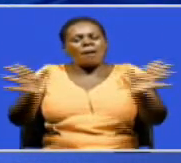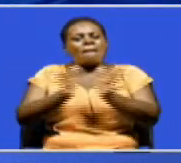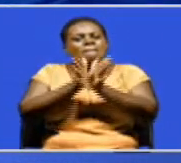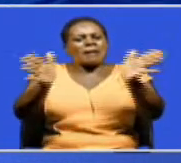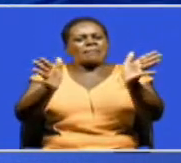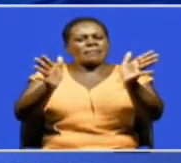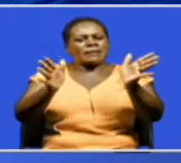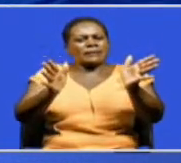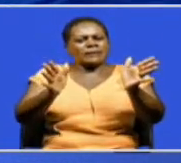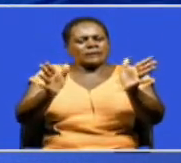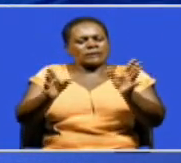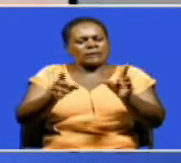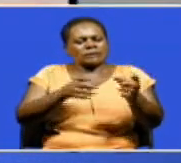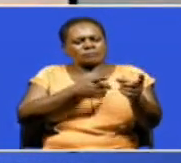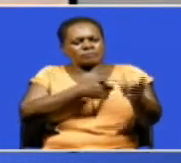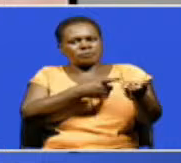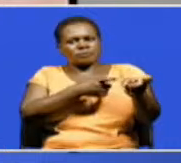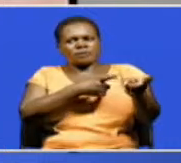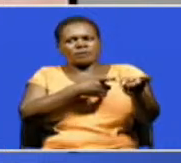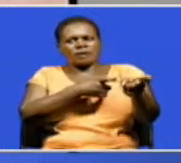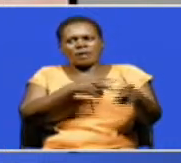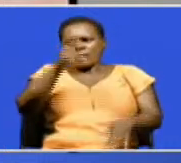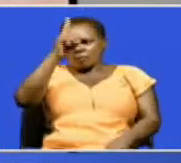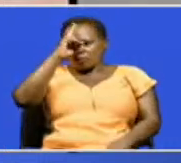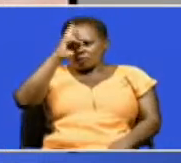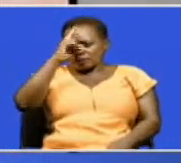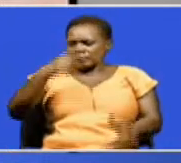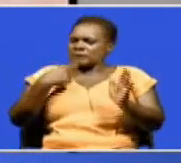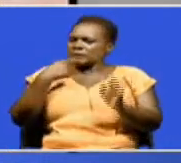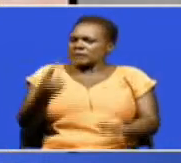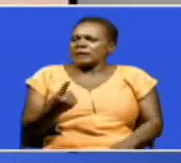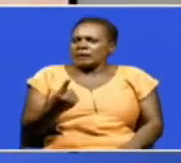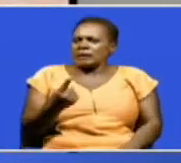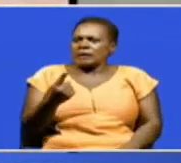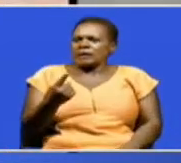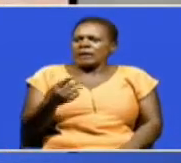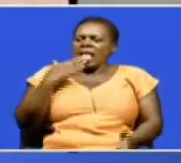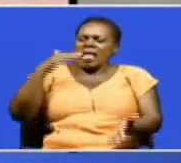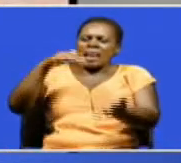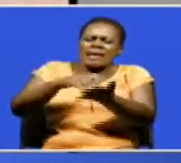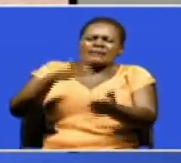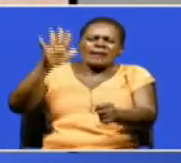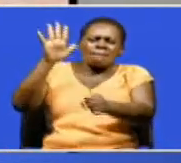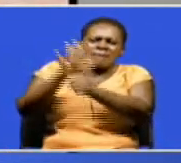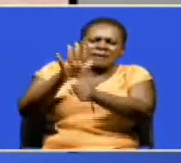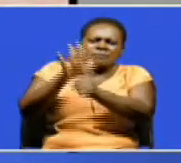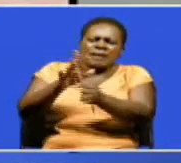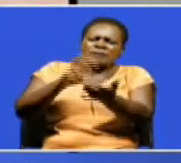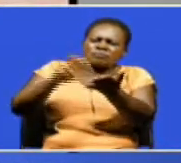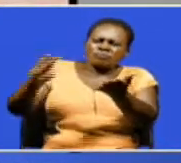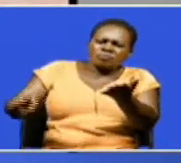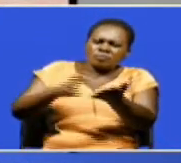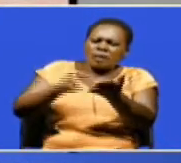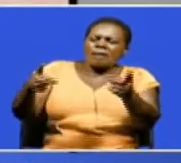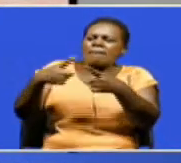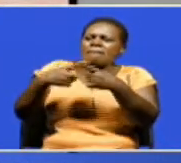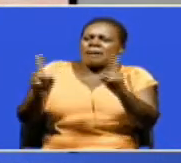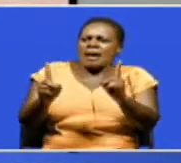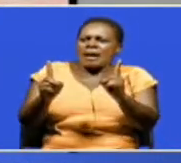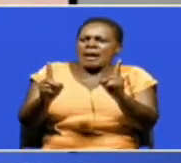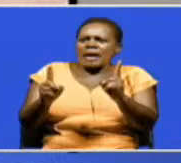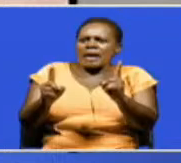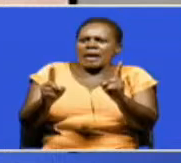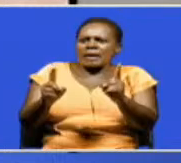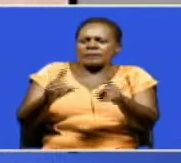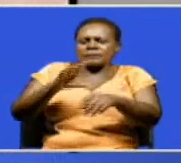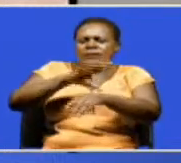public outrage. In the video clip, the police officer indicated that she had written numerous resignation letters, but they were yet to